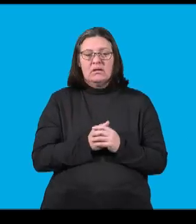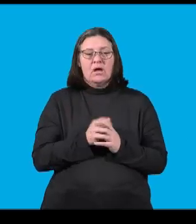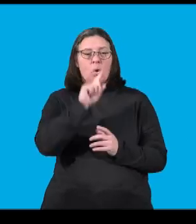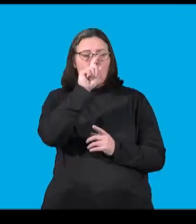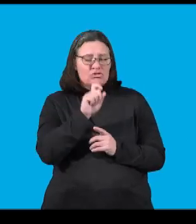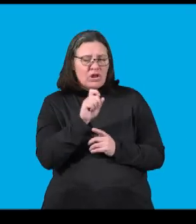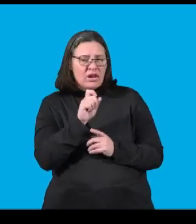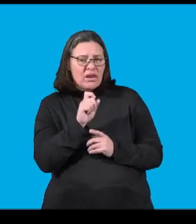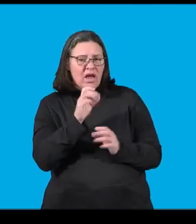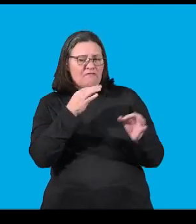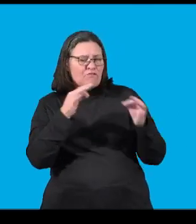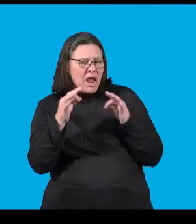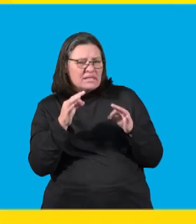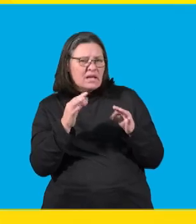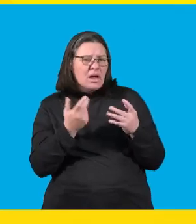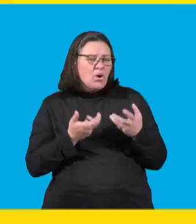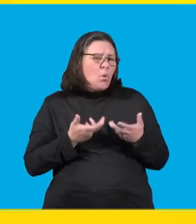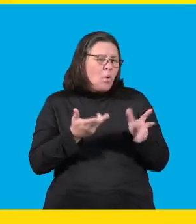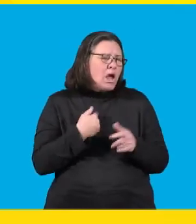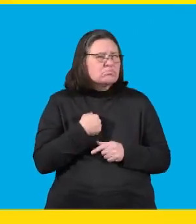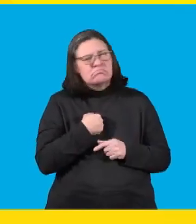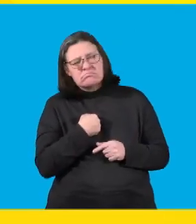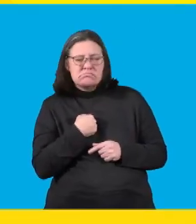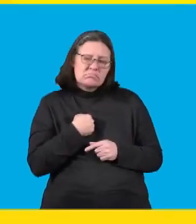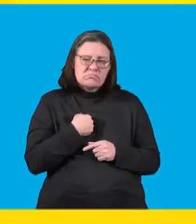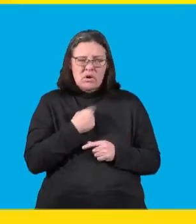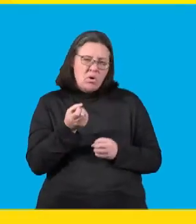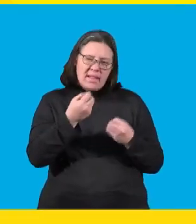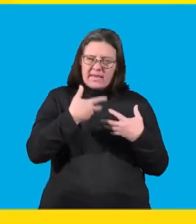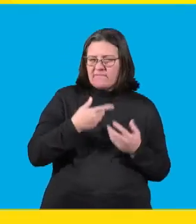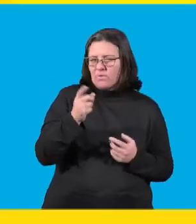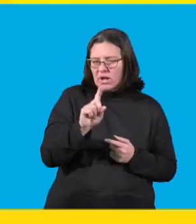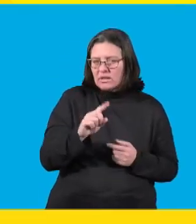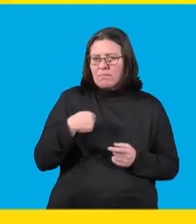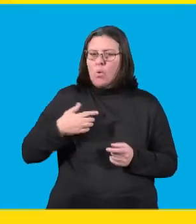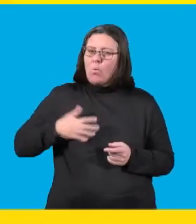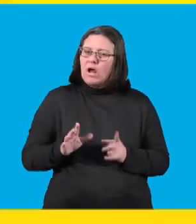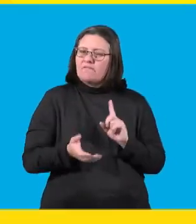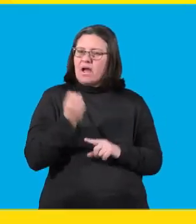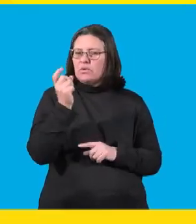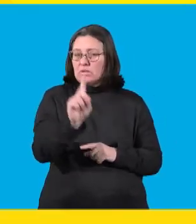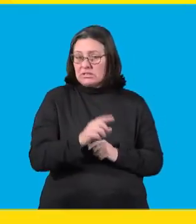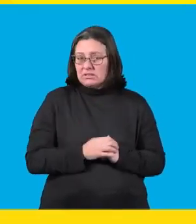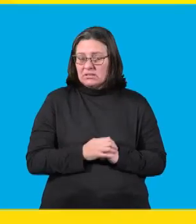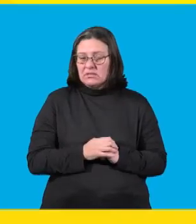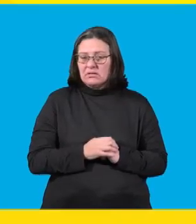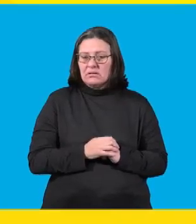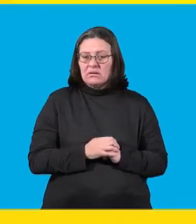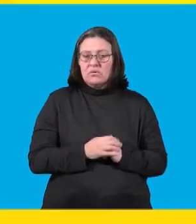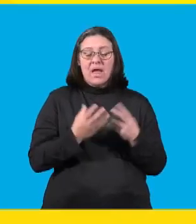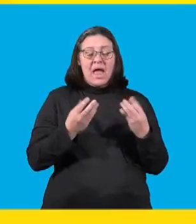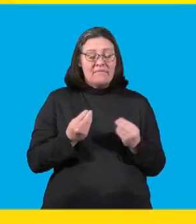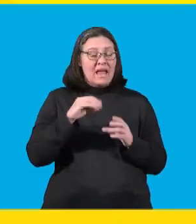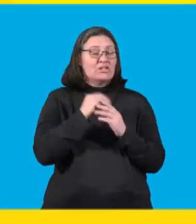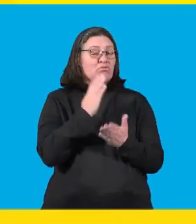is phrased a little bit in a way that makes us think, well, what have we been given? What are we wanting to find? We